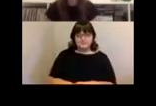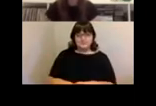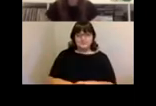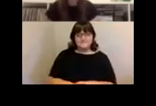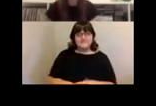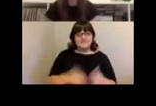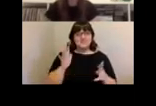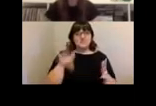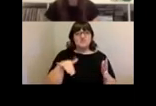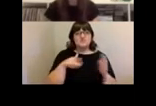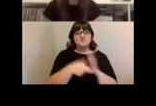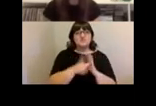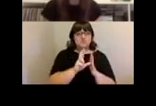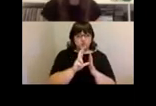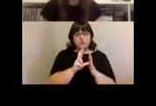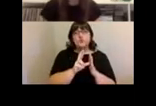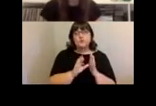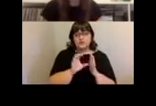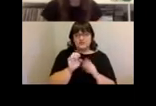review engagement. So